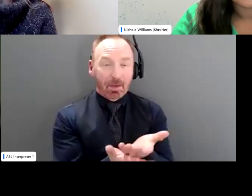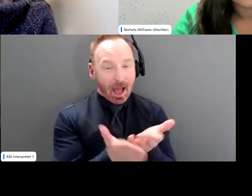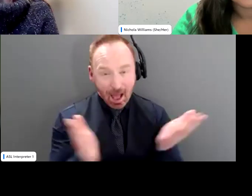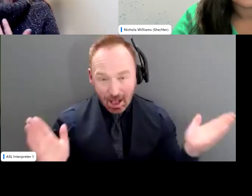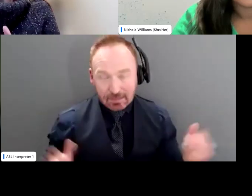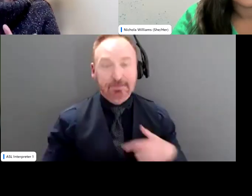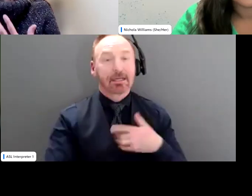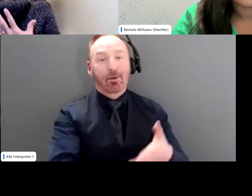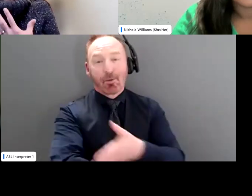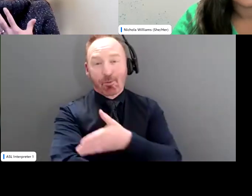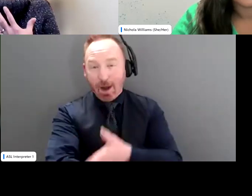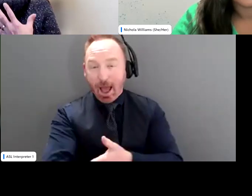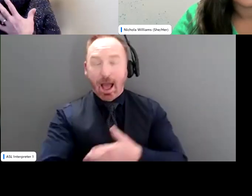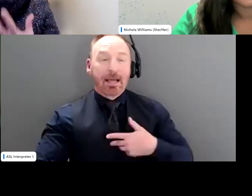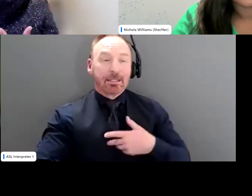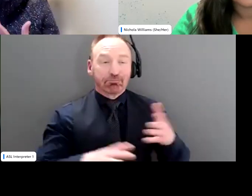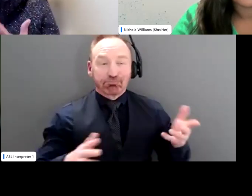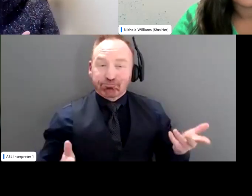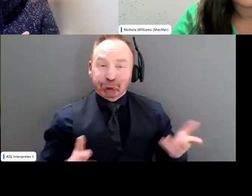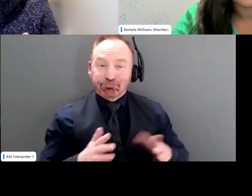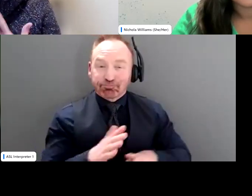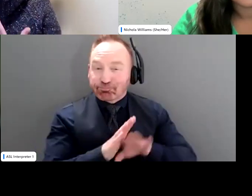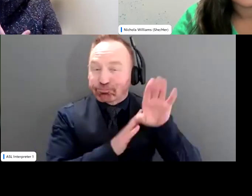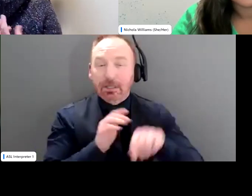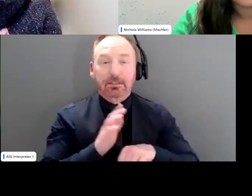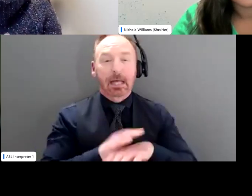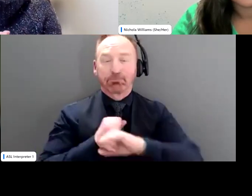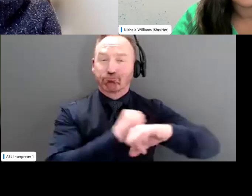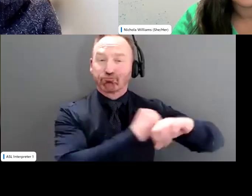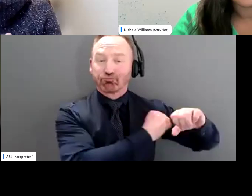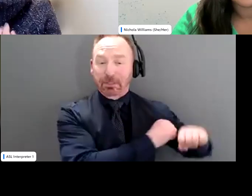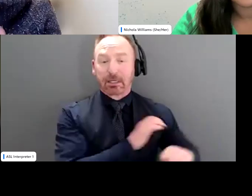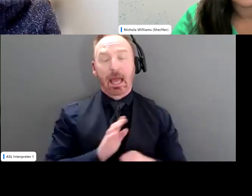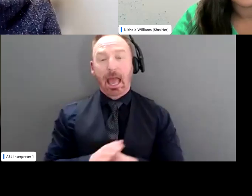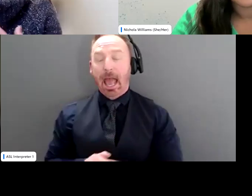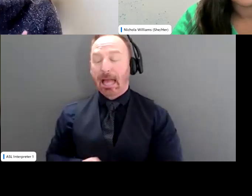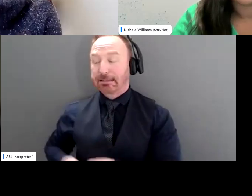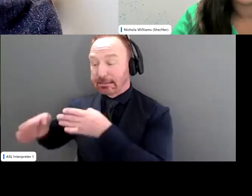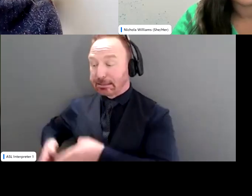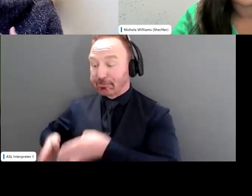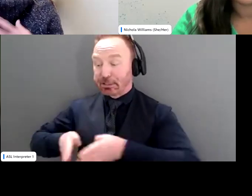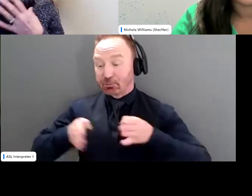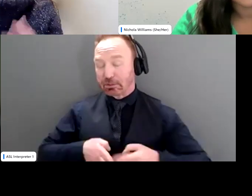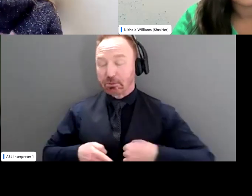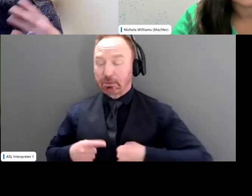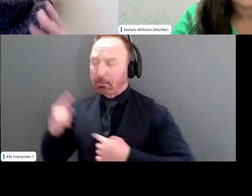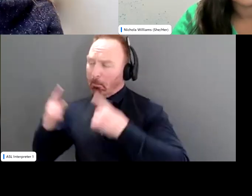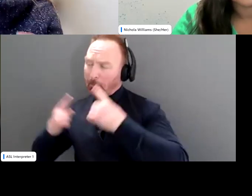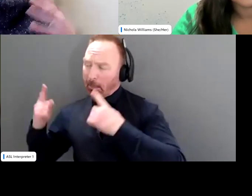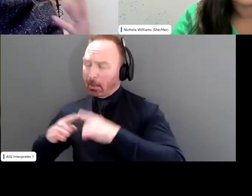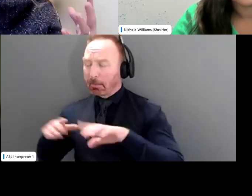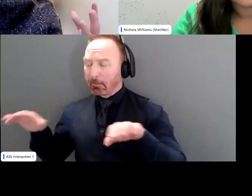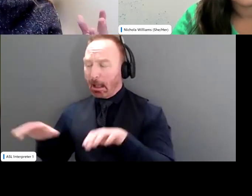Anyway, I think sometimes we think that maybe as individuals, we may not be able to take action or do things, but at